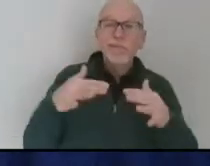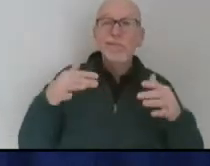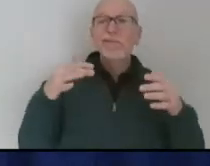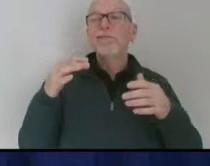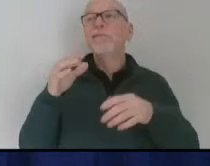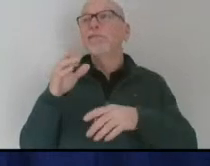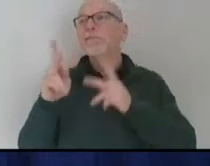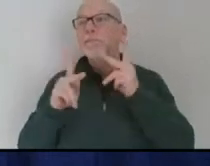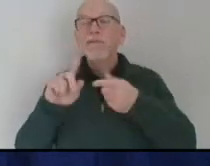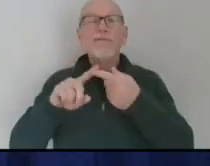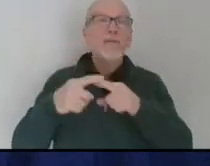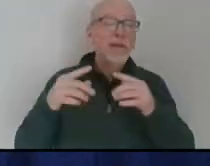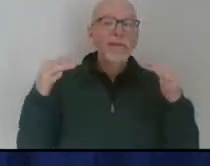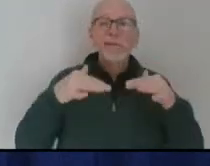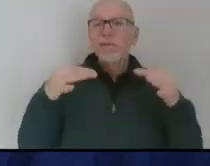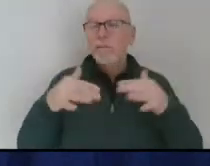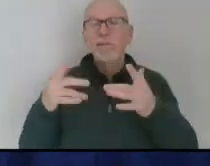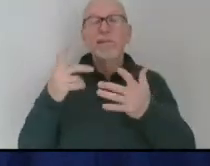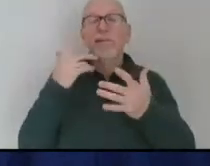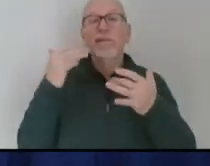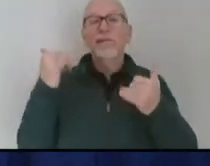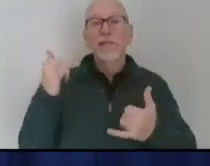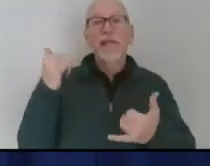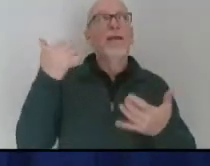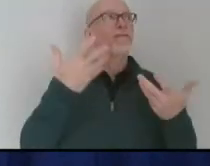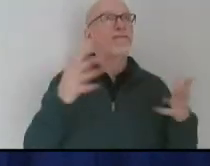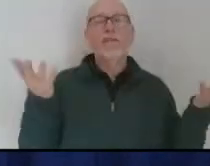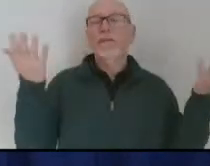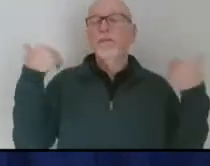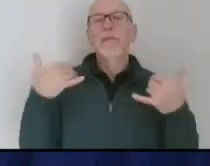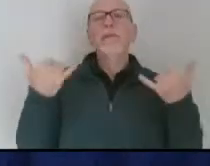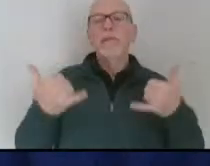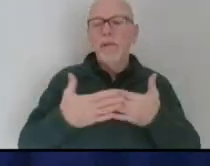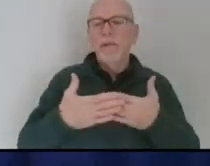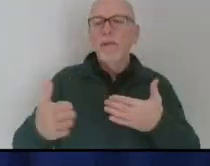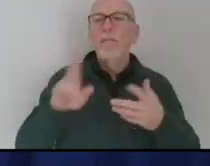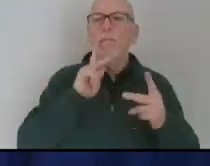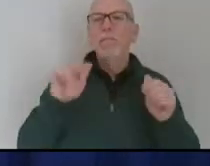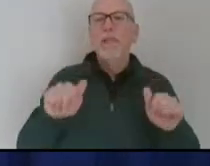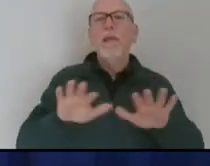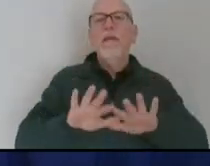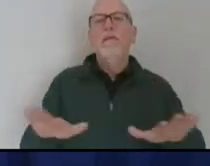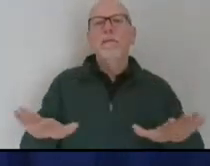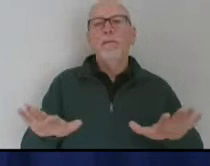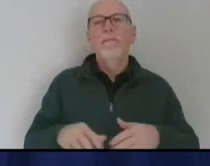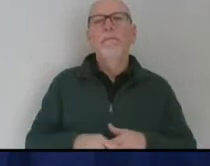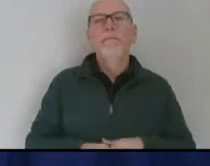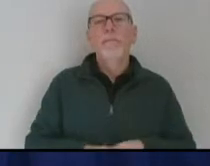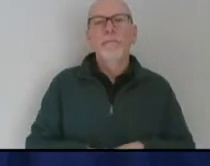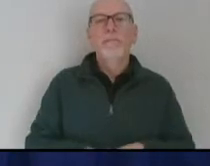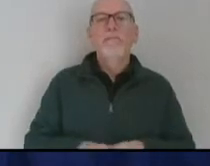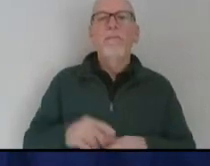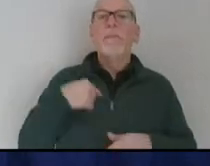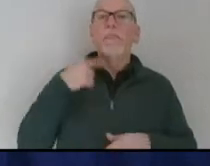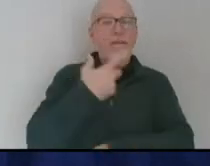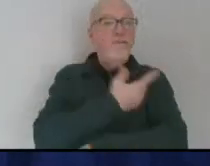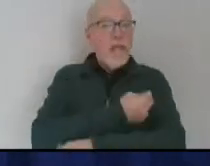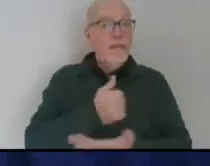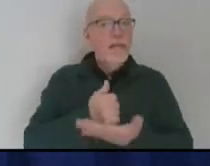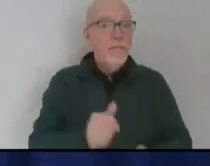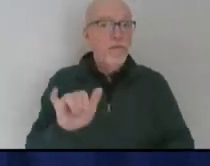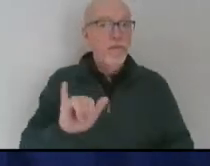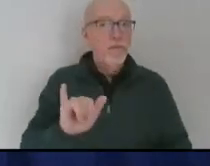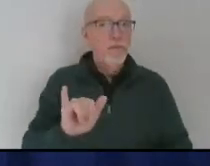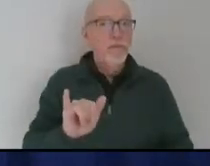and individuals, is also helping us at this point in time. And I feel certain that the vaccine is probably helping in some ways, and we may be